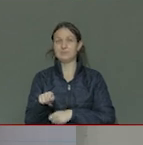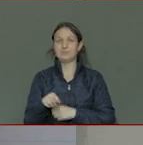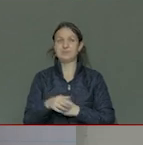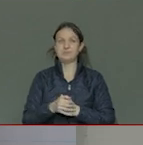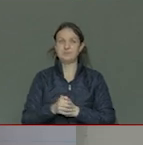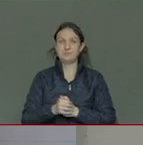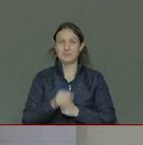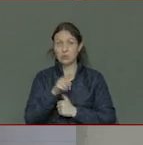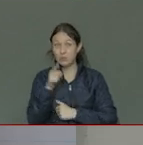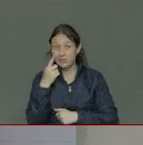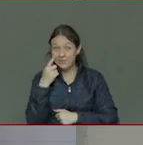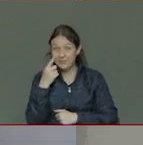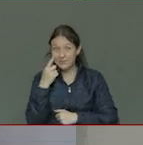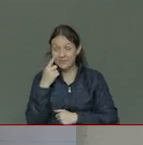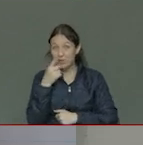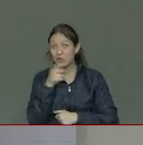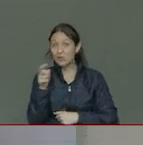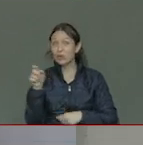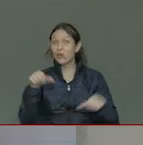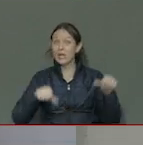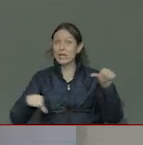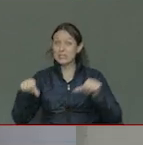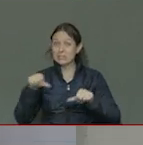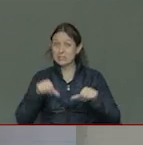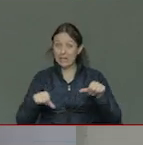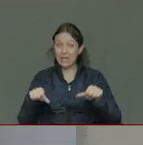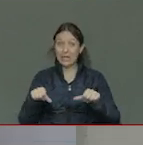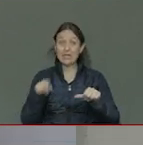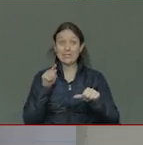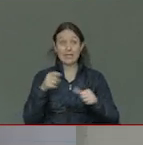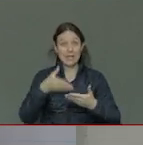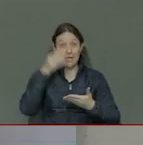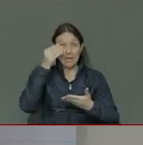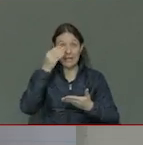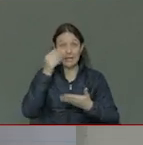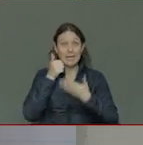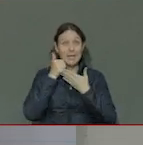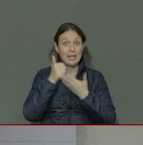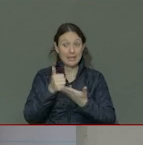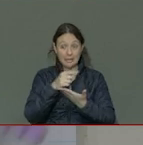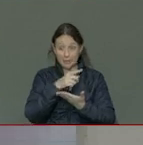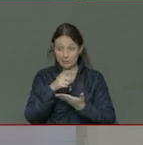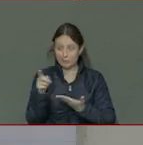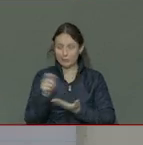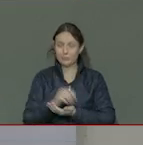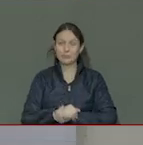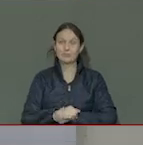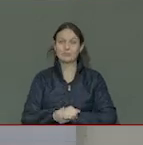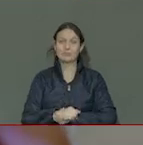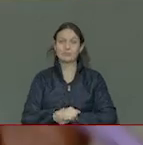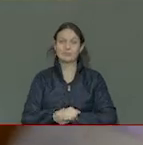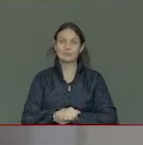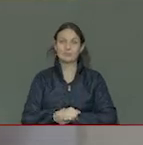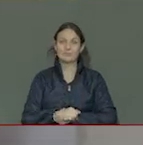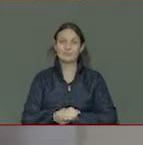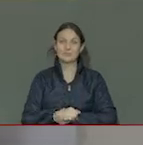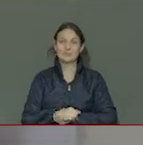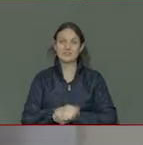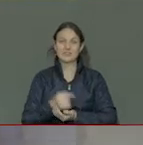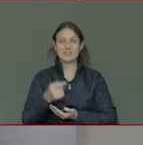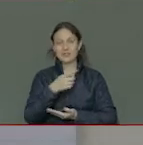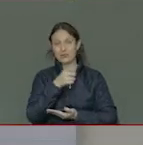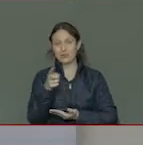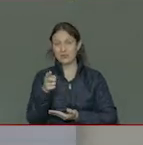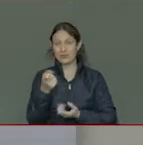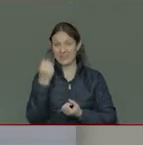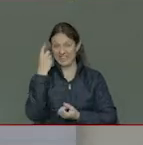There you see, if you finish science, you can speak Greek as well. Okay. I know you think I talk Greek the whole time, but